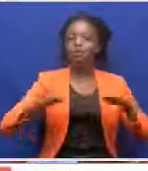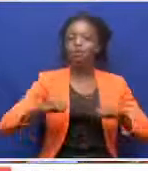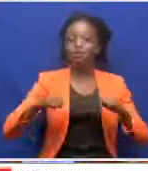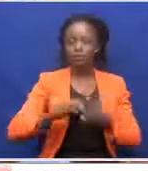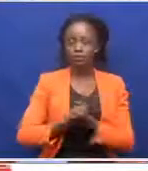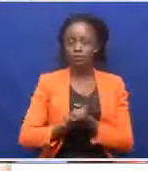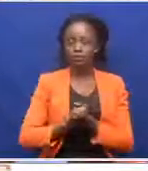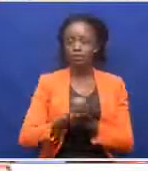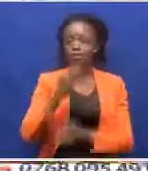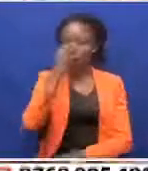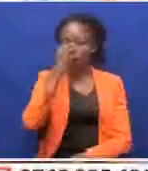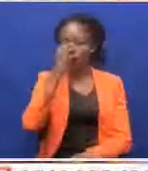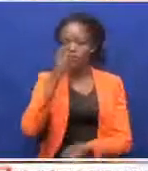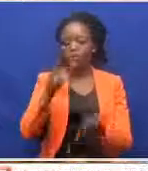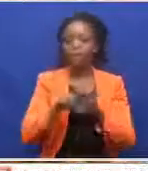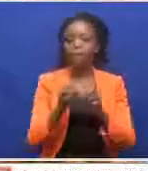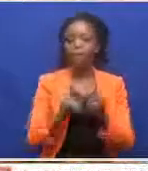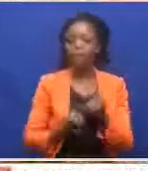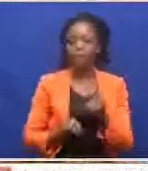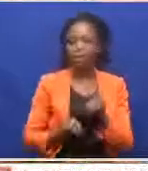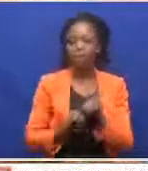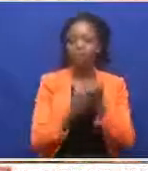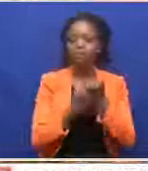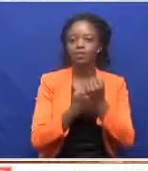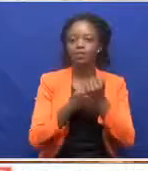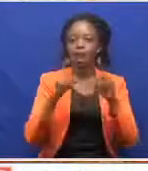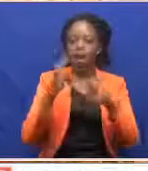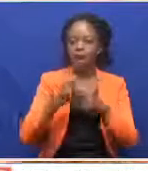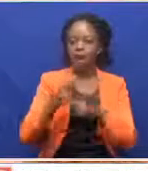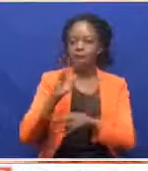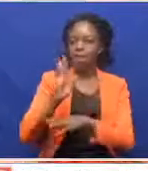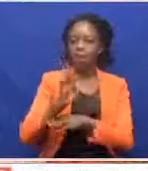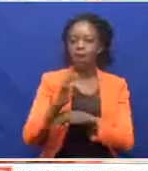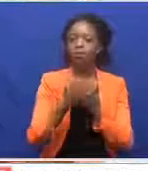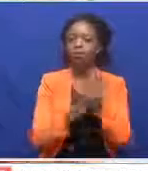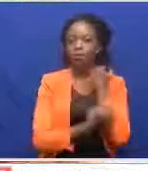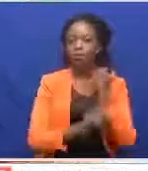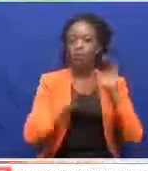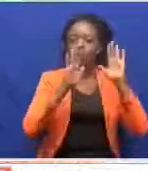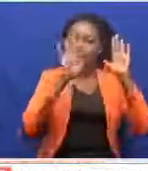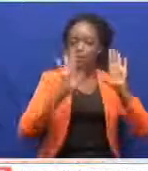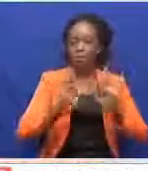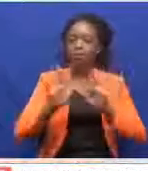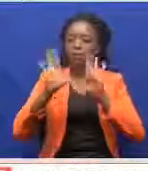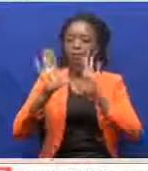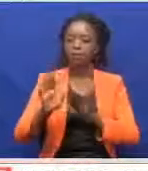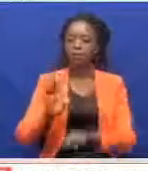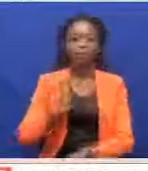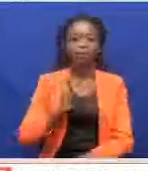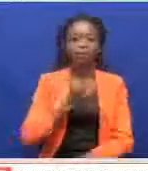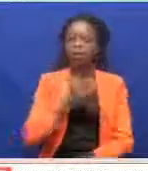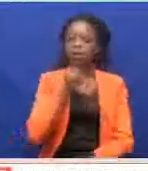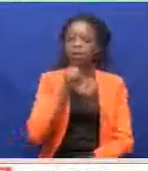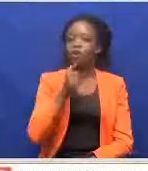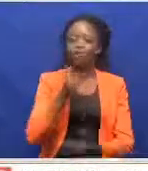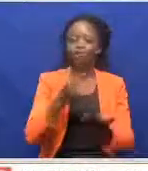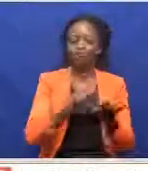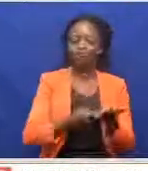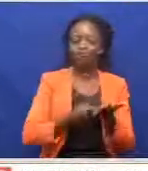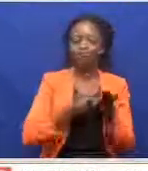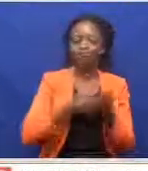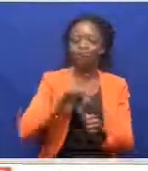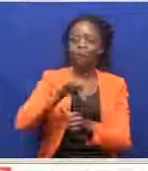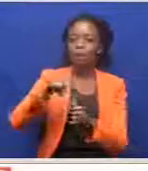deputy president has also defended his hustler's tag, which he is campaigning on. We are no longer going to discuss